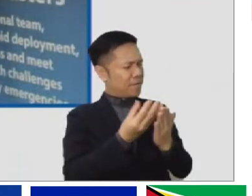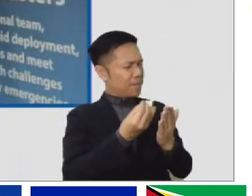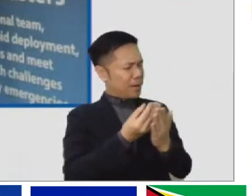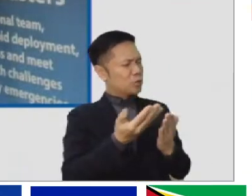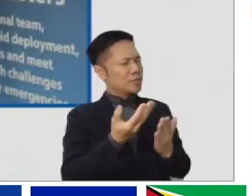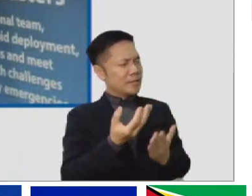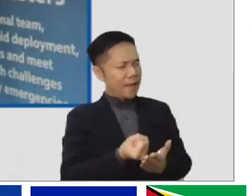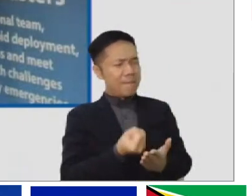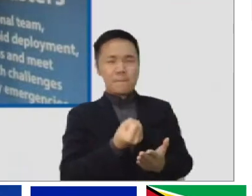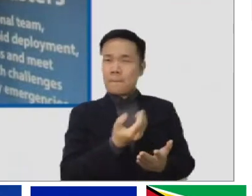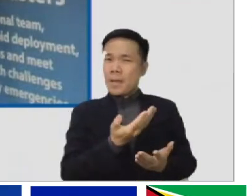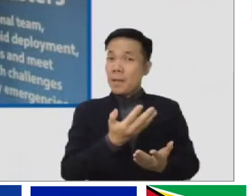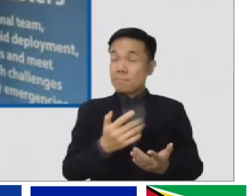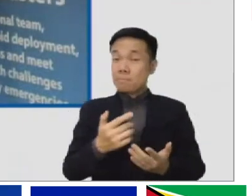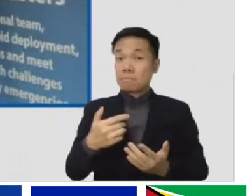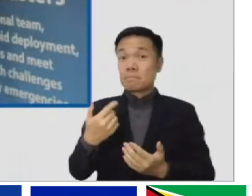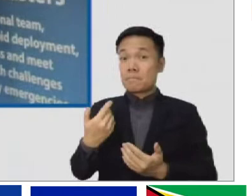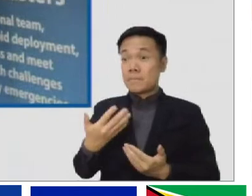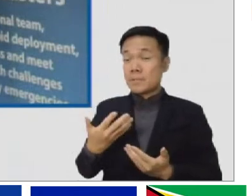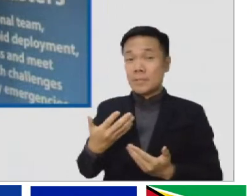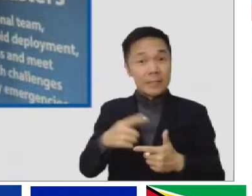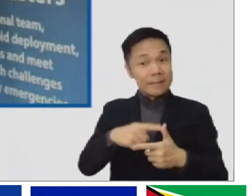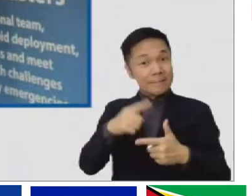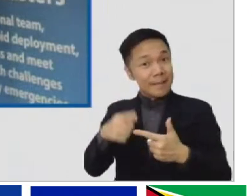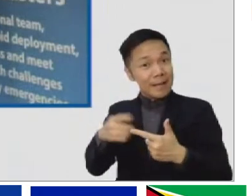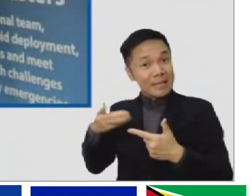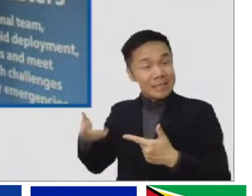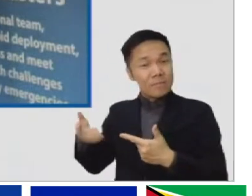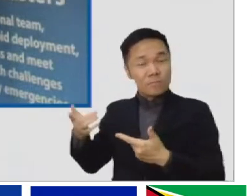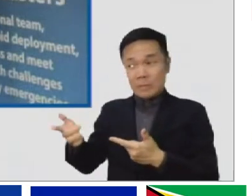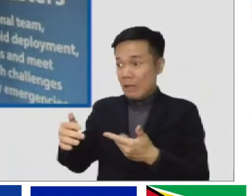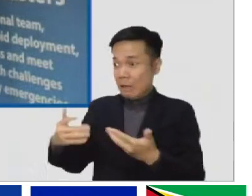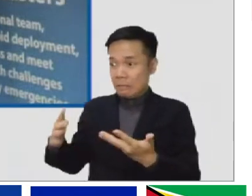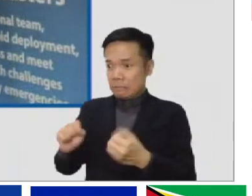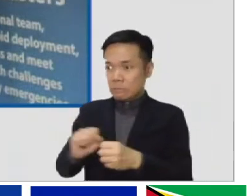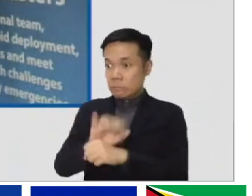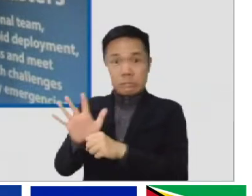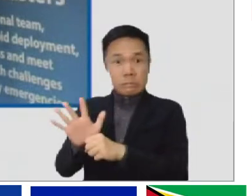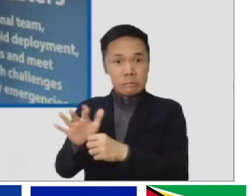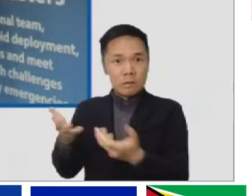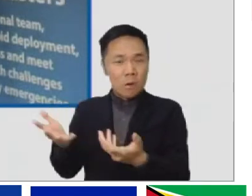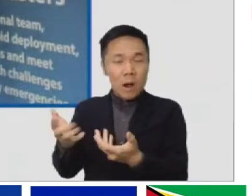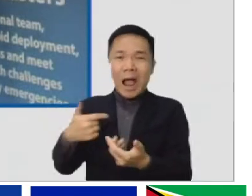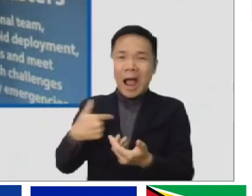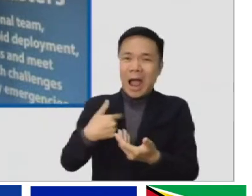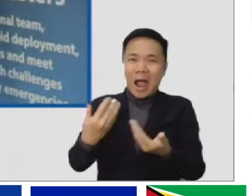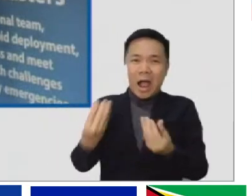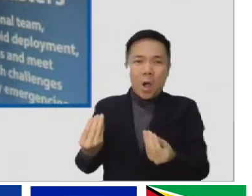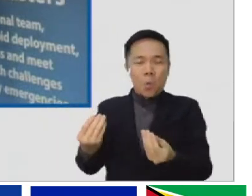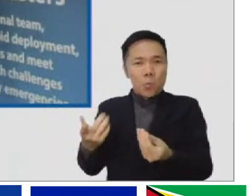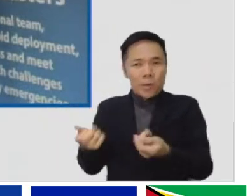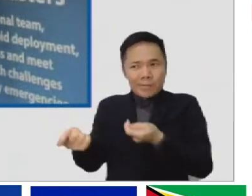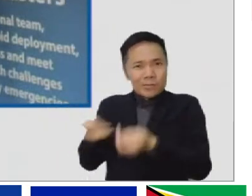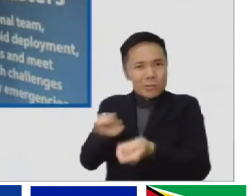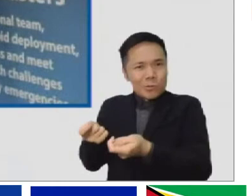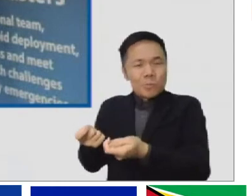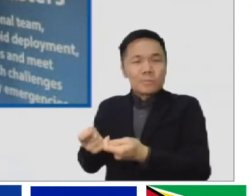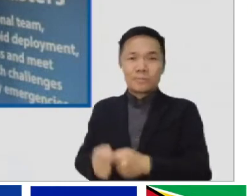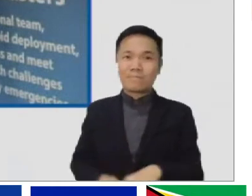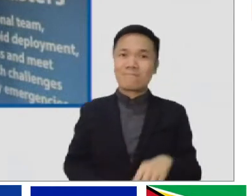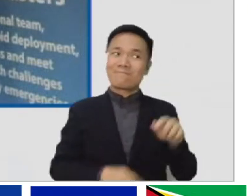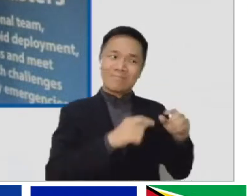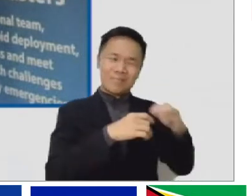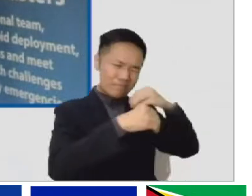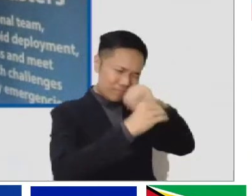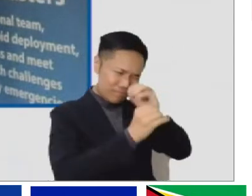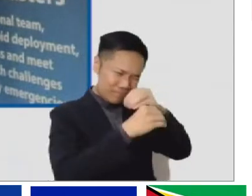are more than the health sector. It has a multi-sectoral approach, and that is the link that is still to be